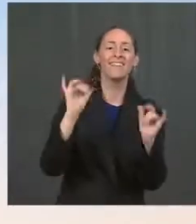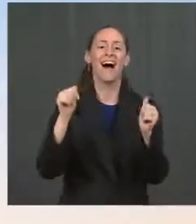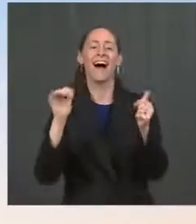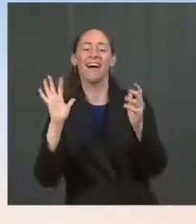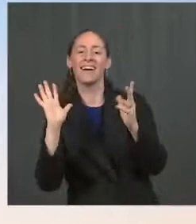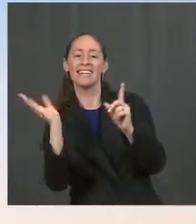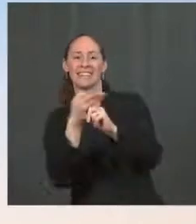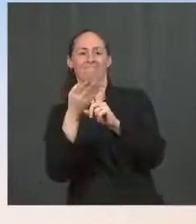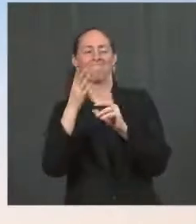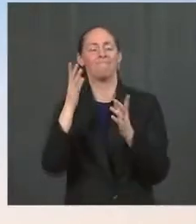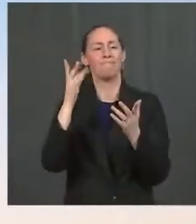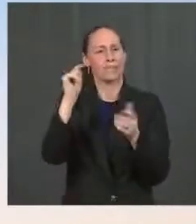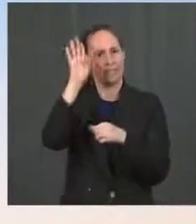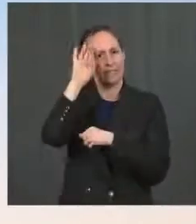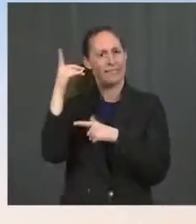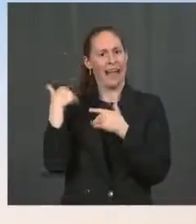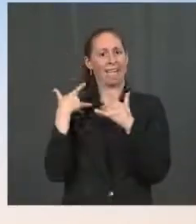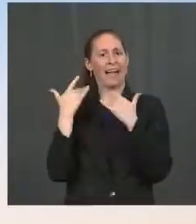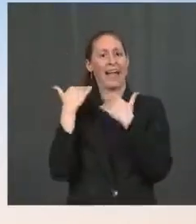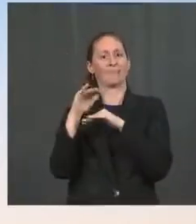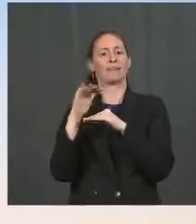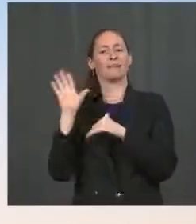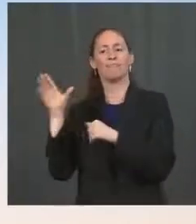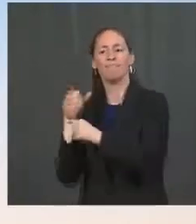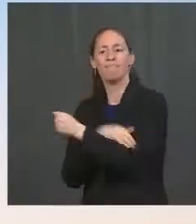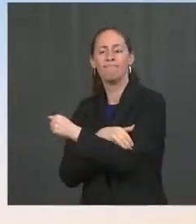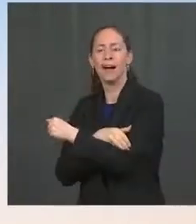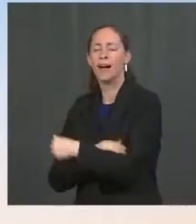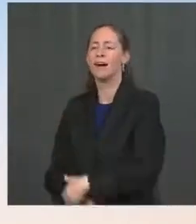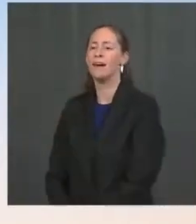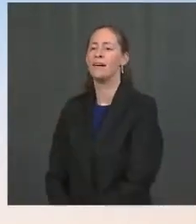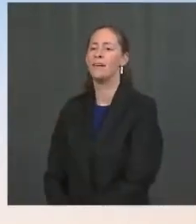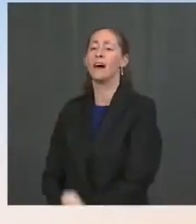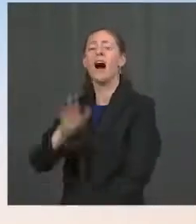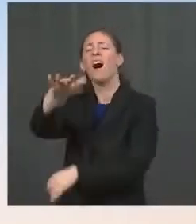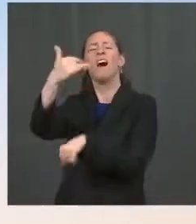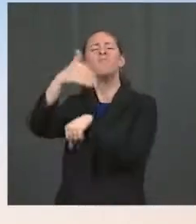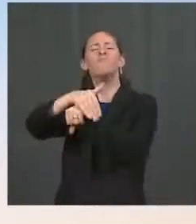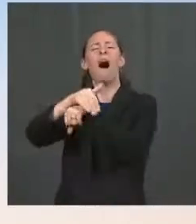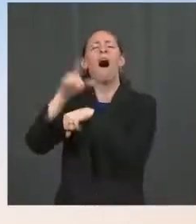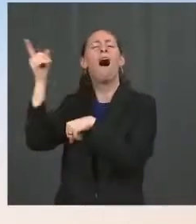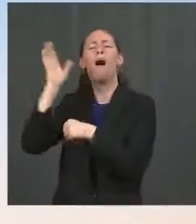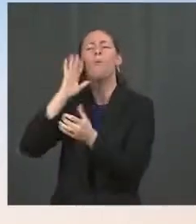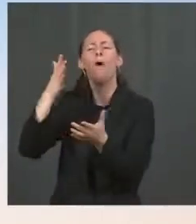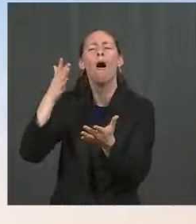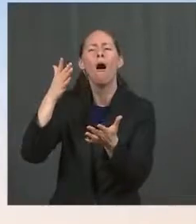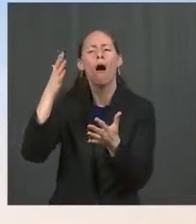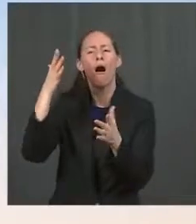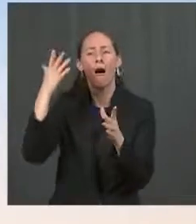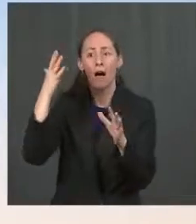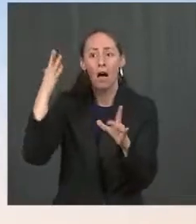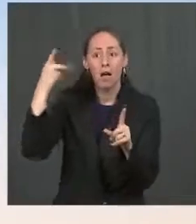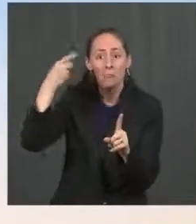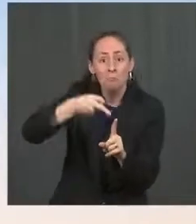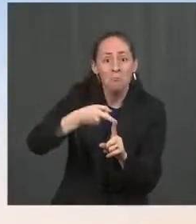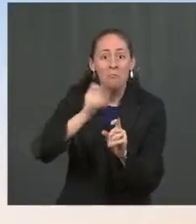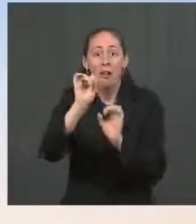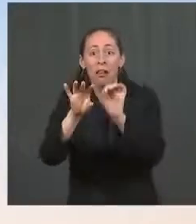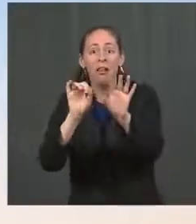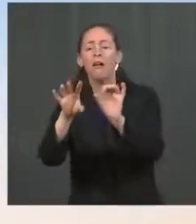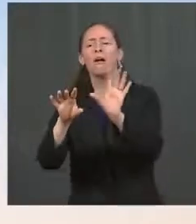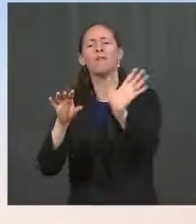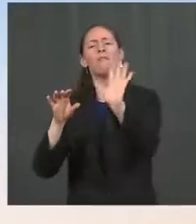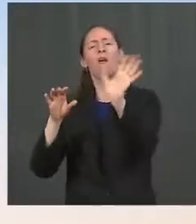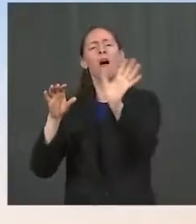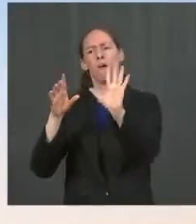words. He's announcing, and I would argue that the bully pulpit for any president can be quite powerful. But what the president is